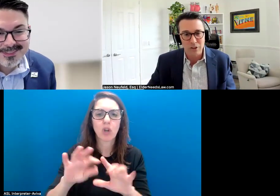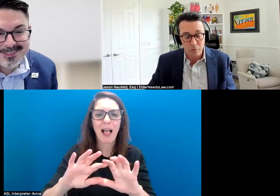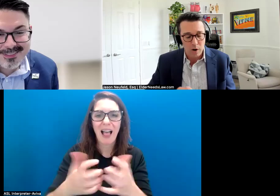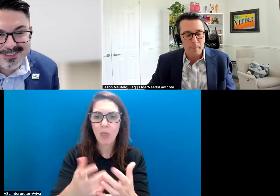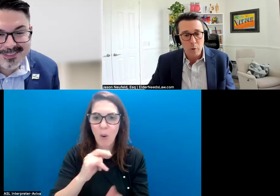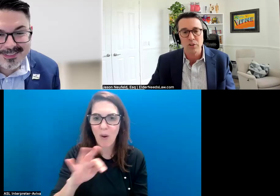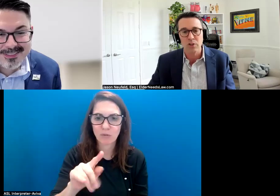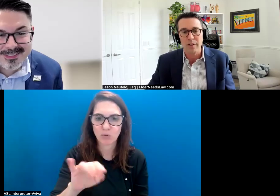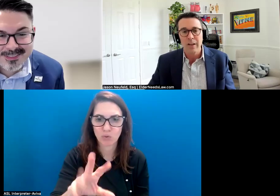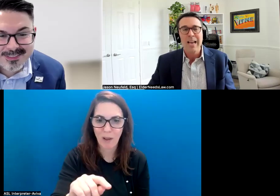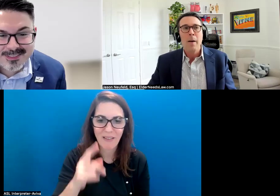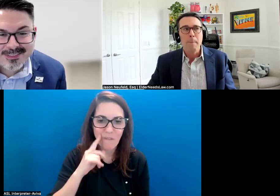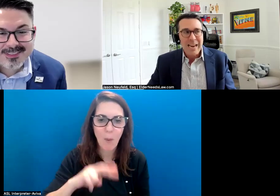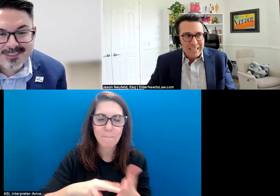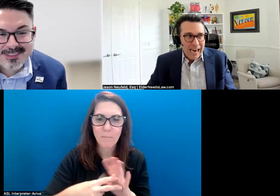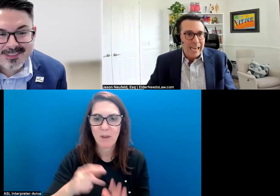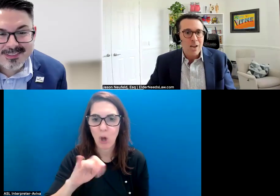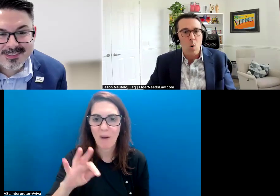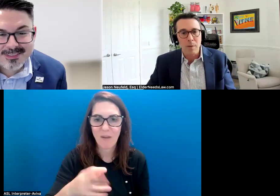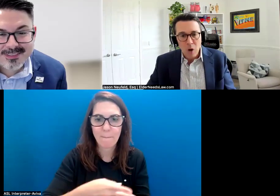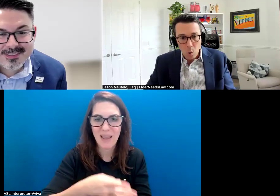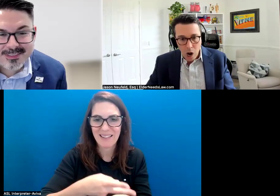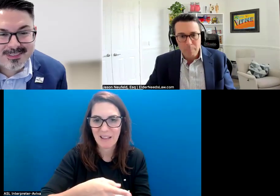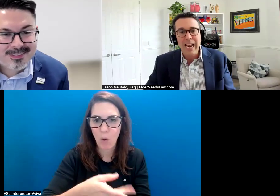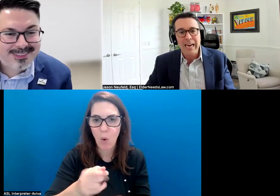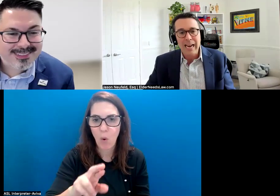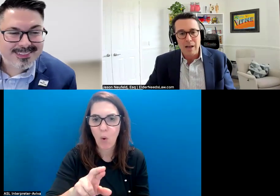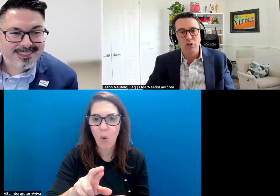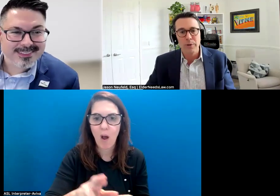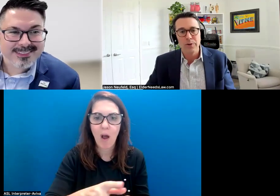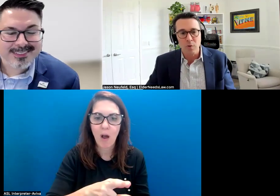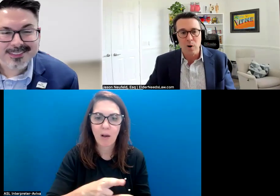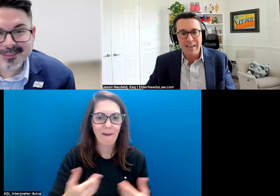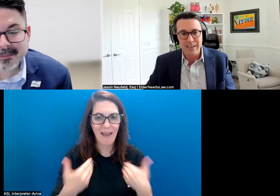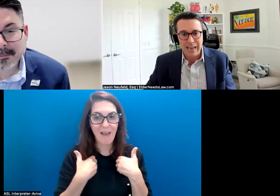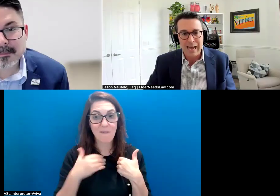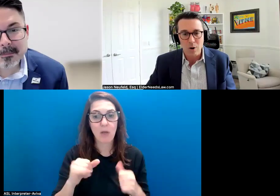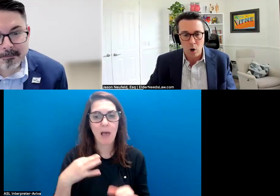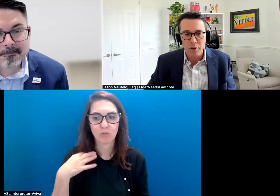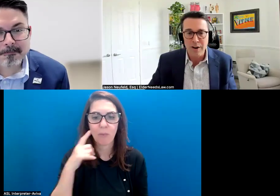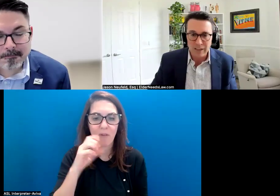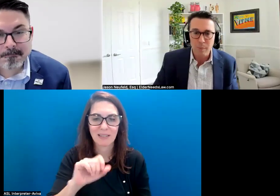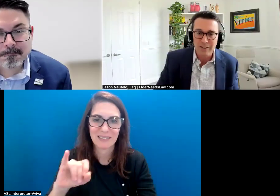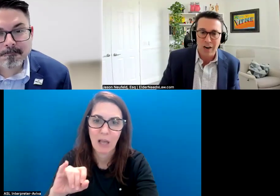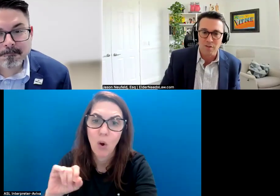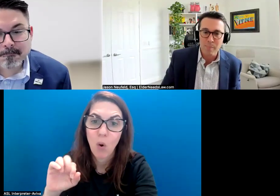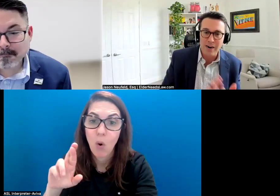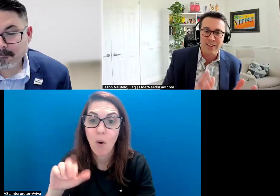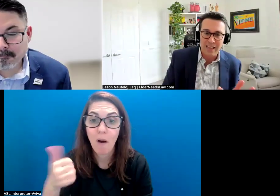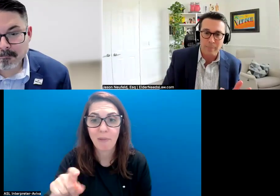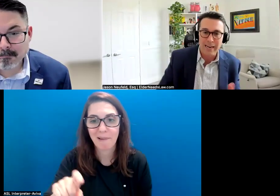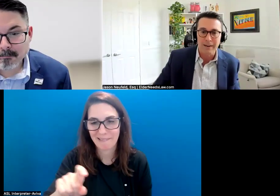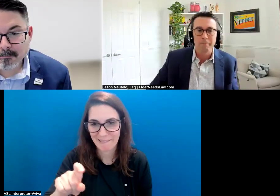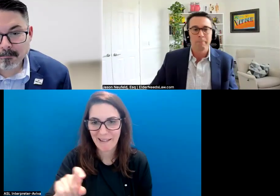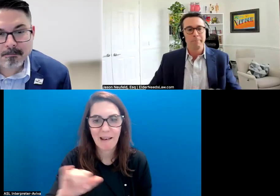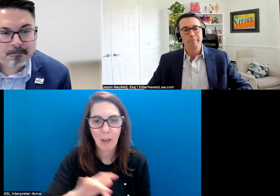of trusts for the purposes of maintaining or obtaining eligibility for SSI or other needs-based government benefits